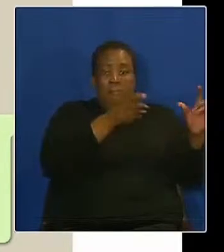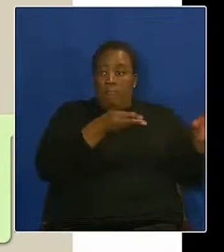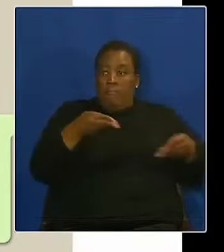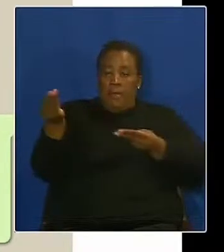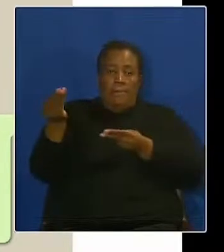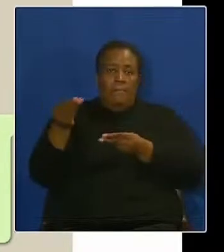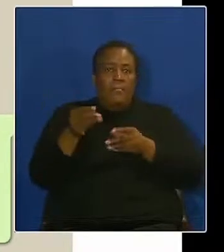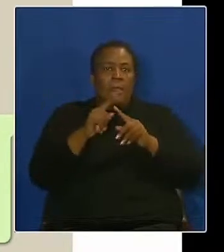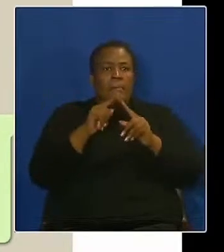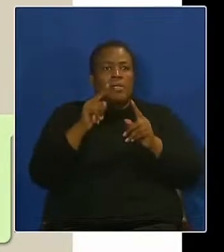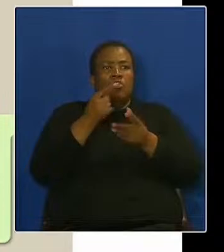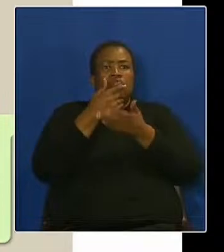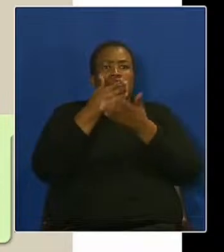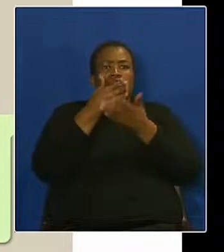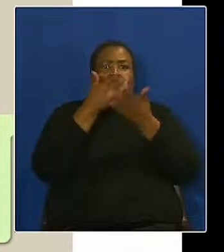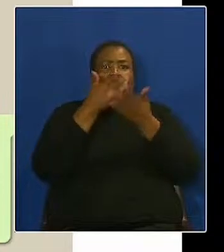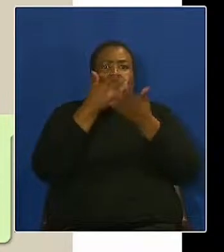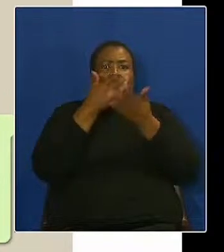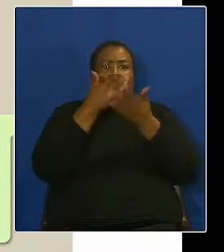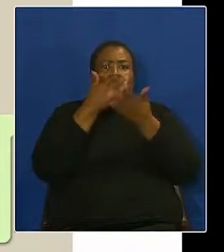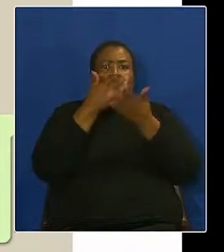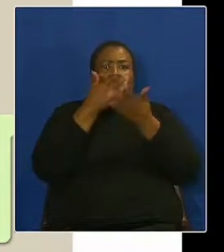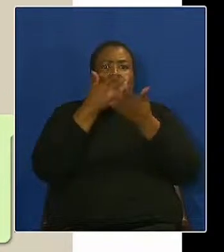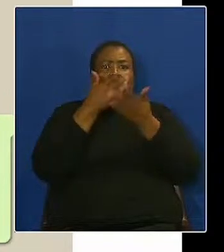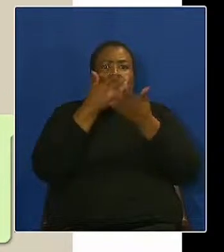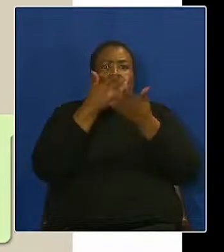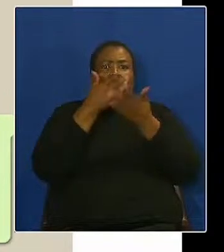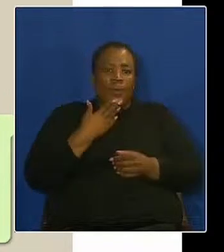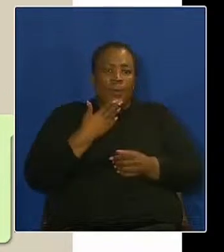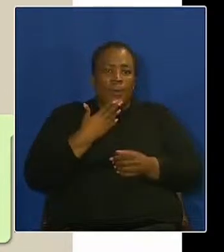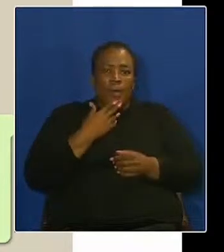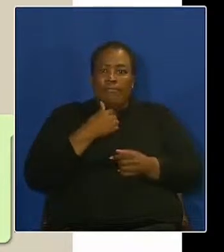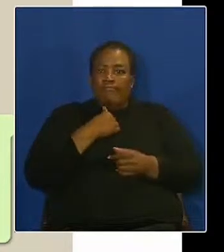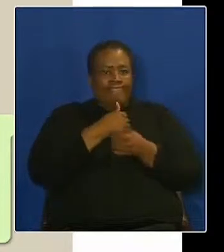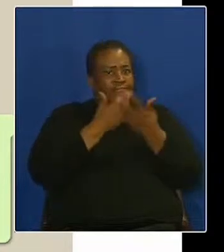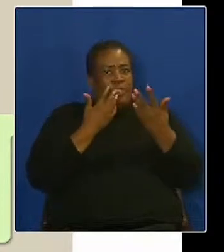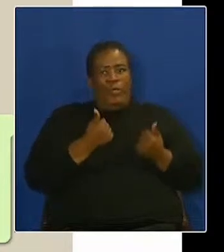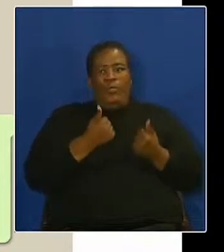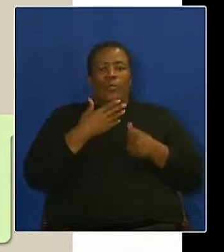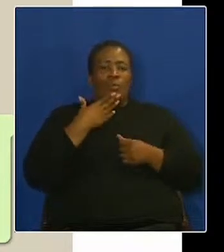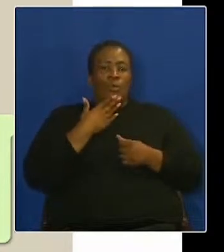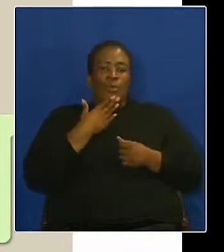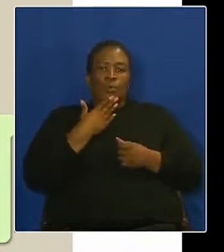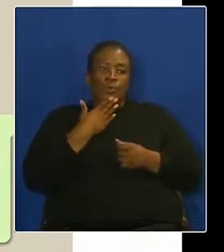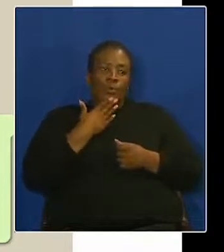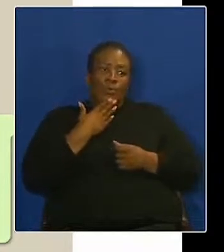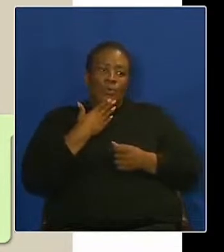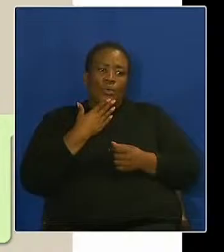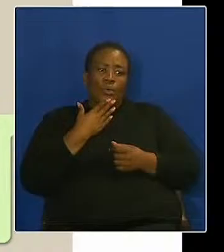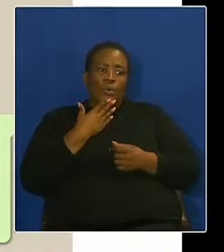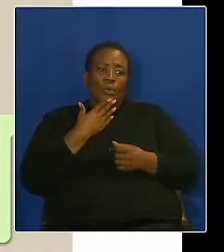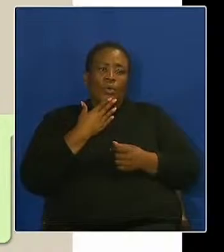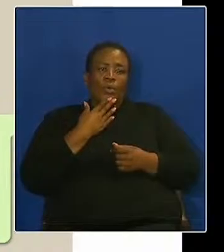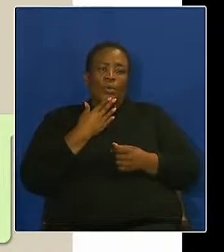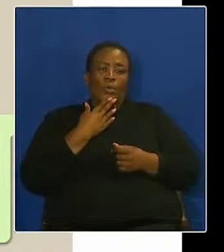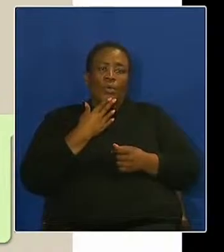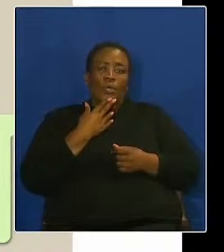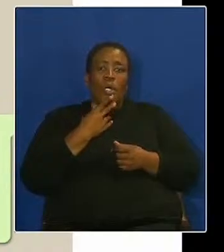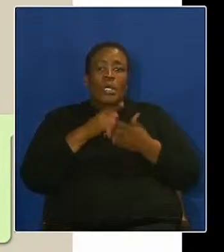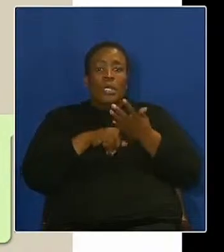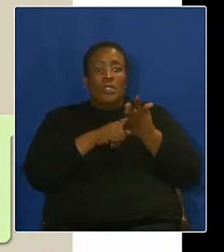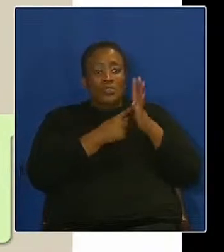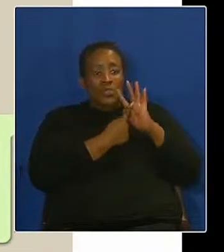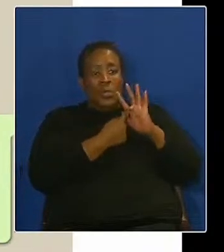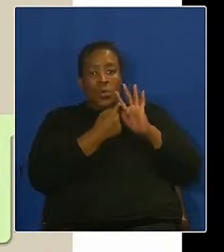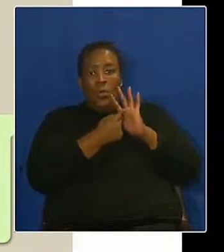know who wrote these? No, I do not know who the author is, and it's not even